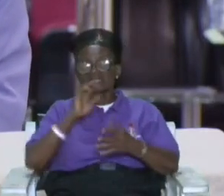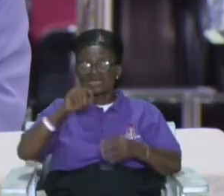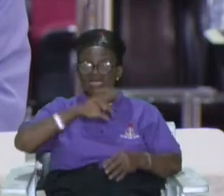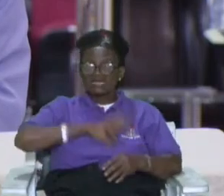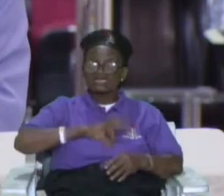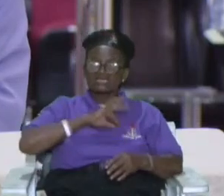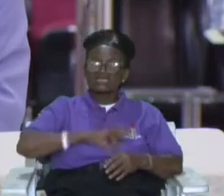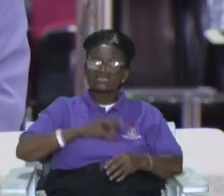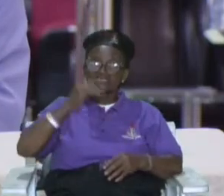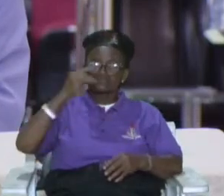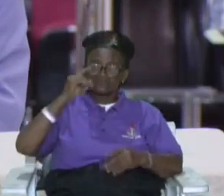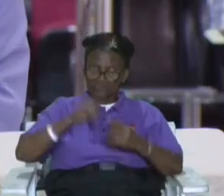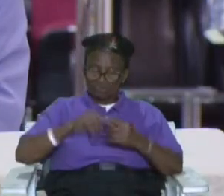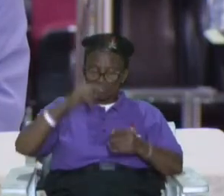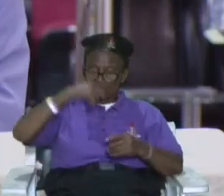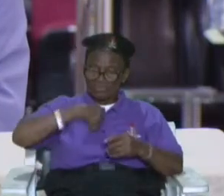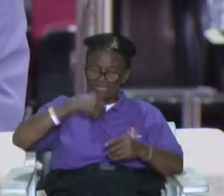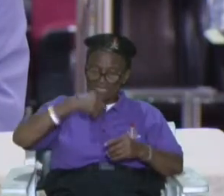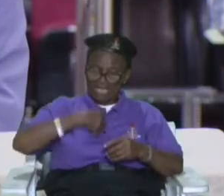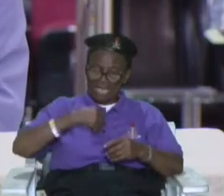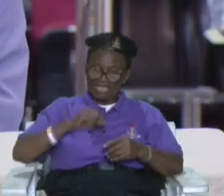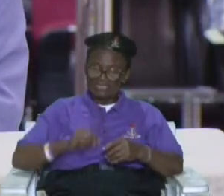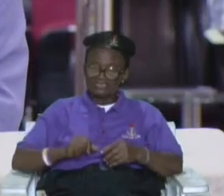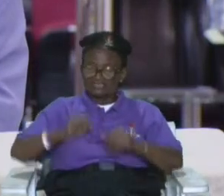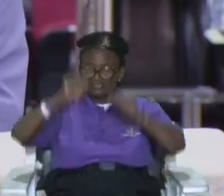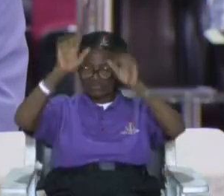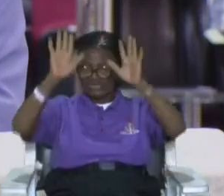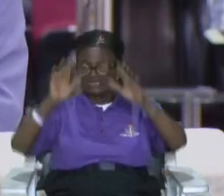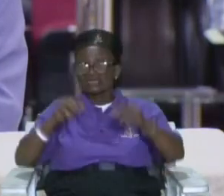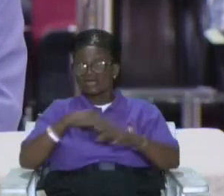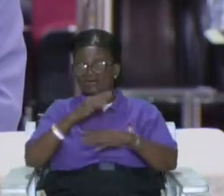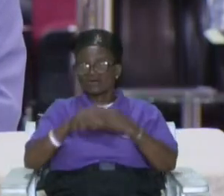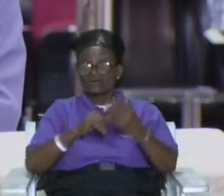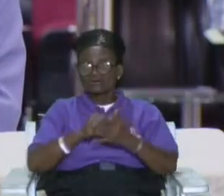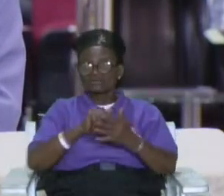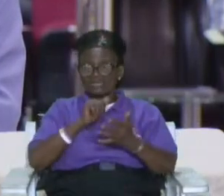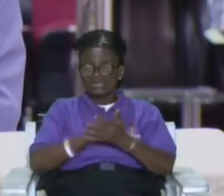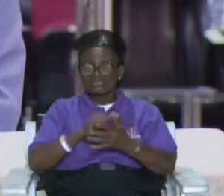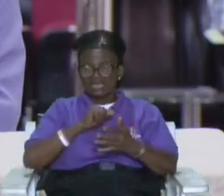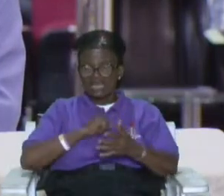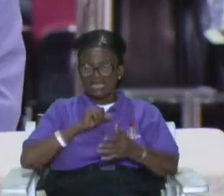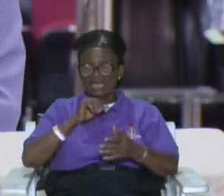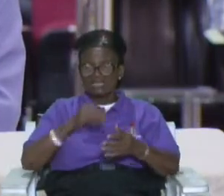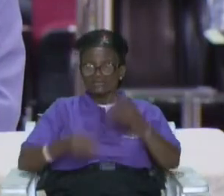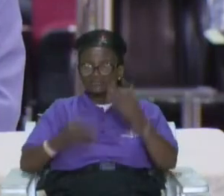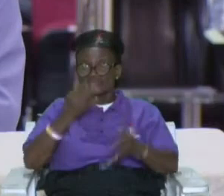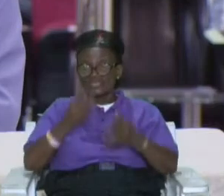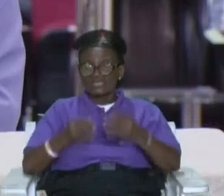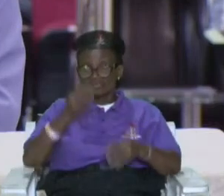I surrender all, that I might know Christ and the power of his resurrection.